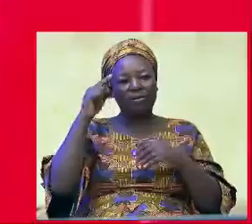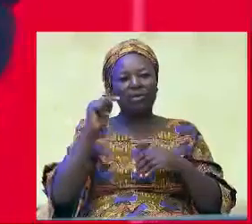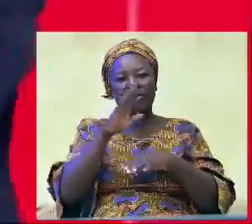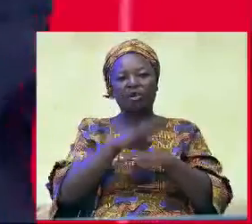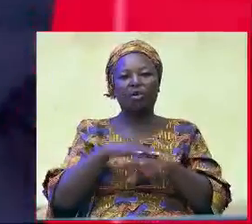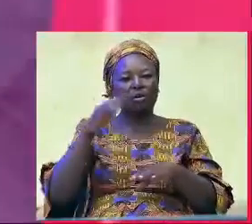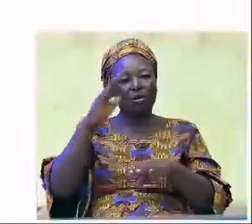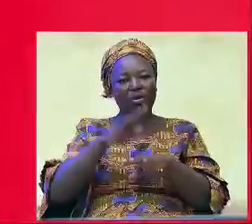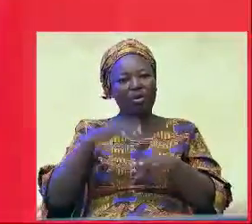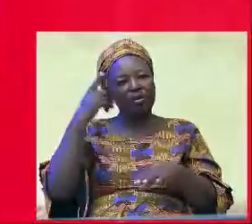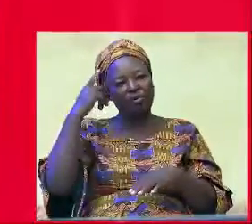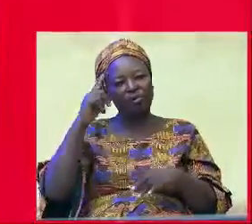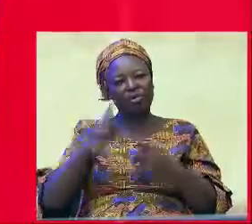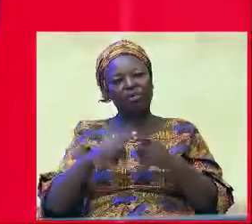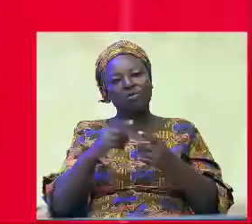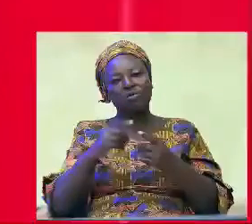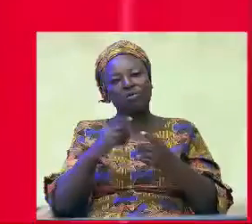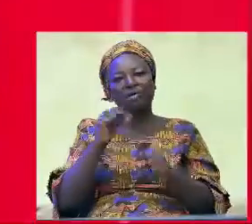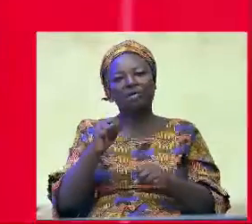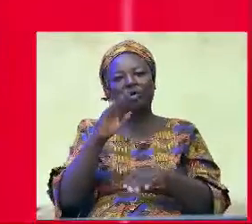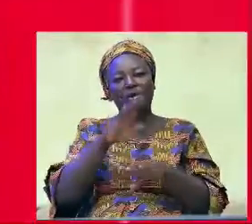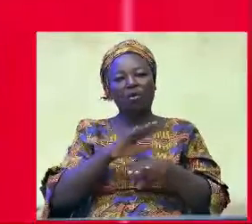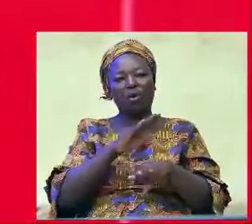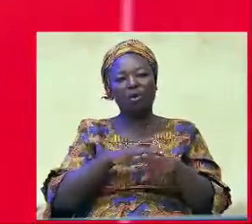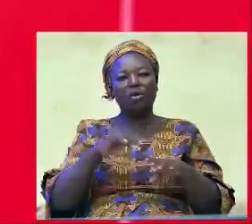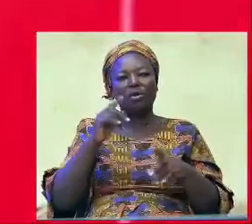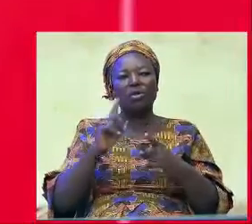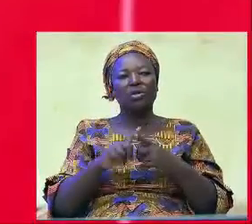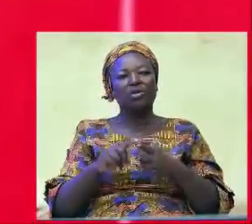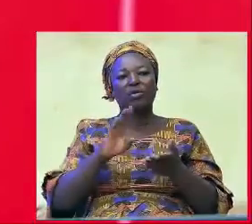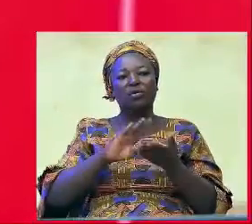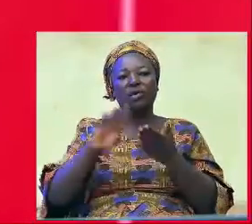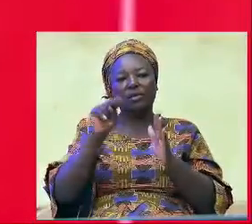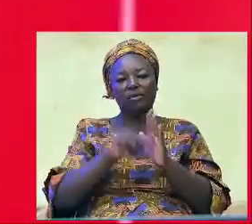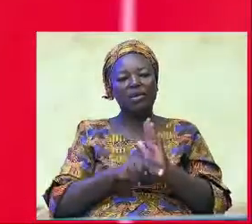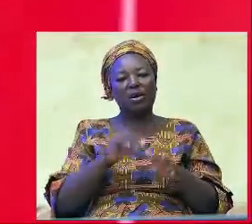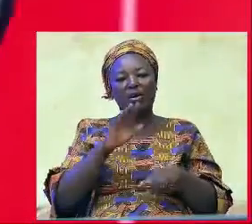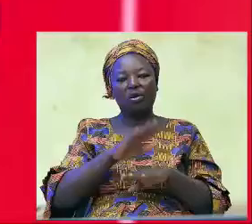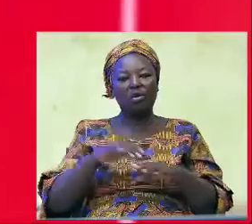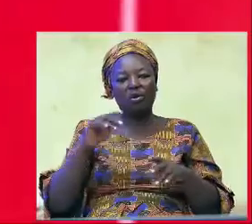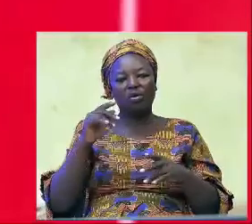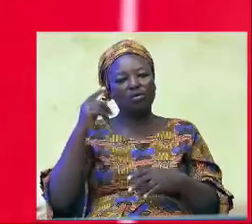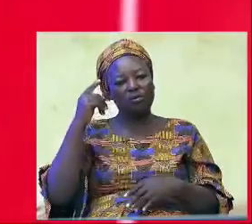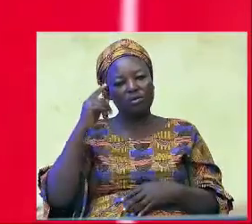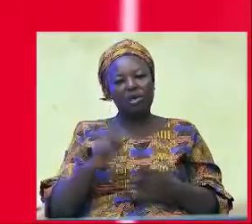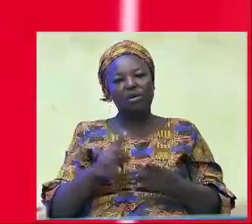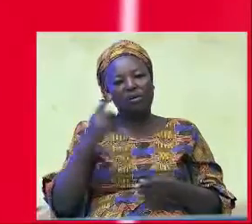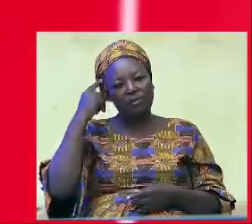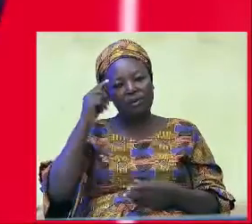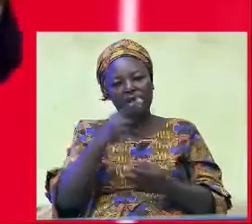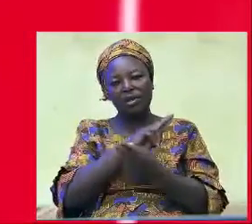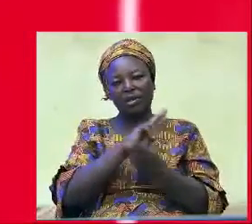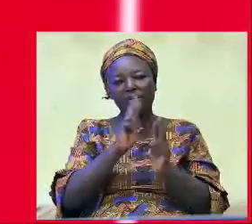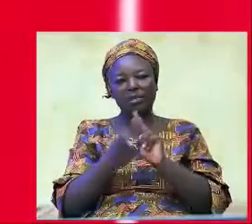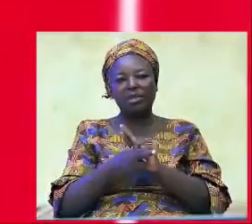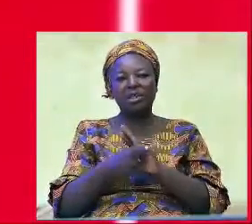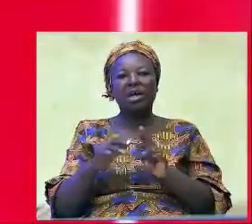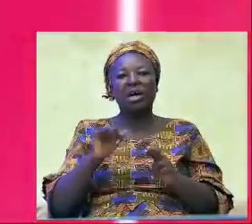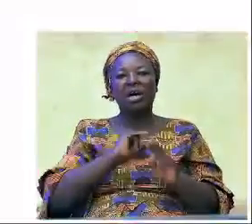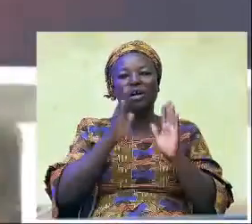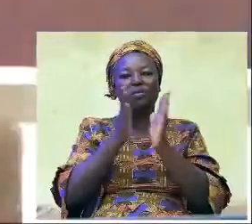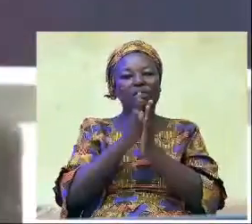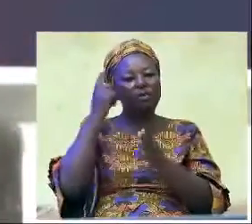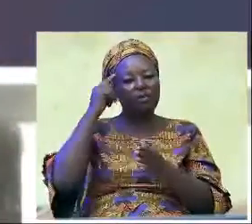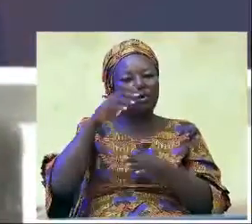we thank you. Thank you for the call. Call to salvation. Call to forgiveness. Call to